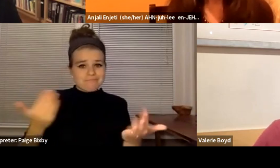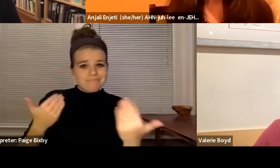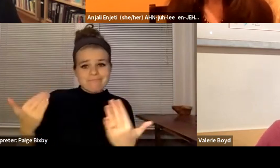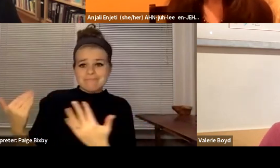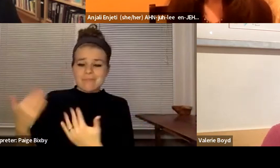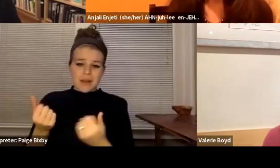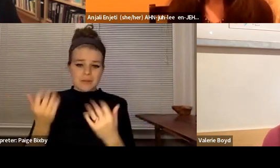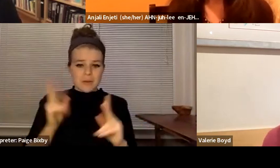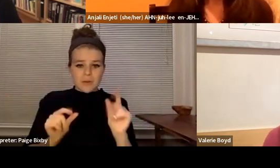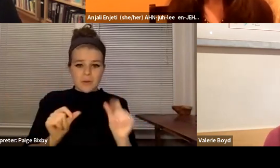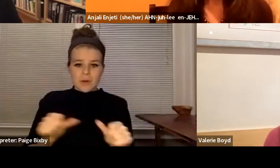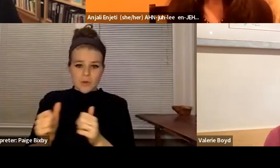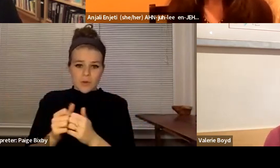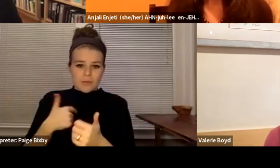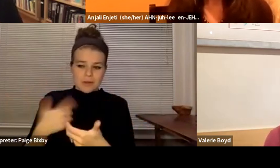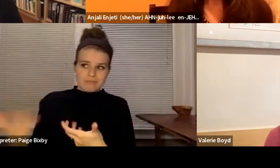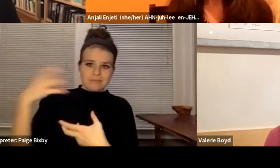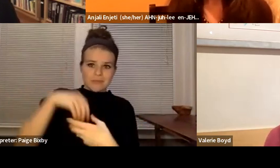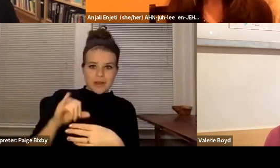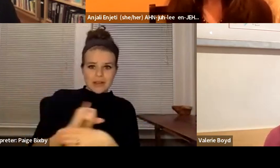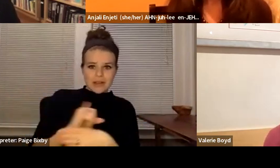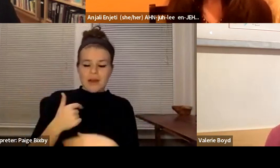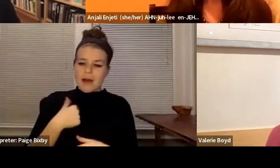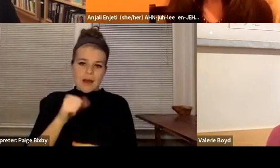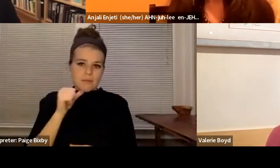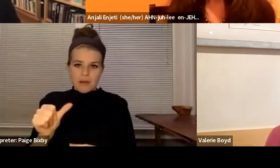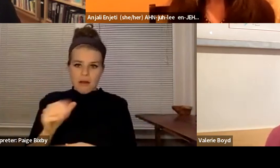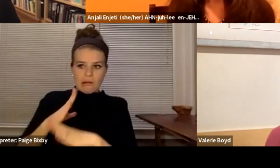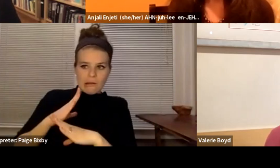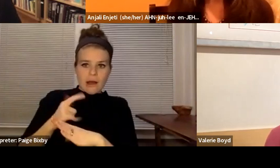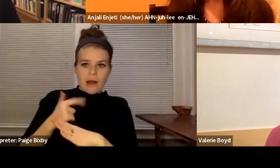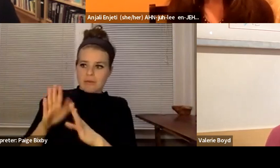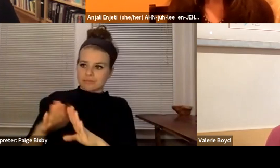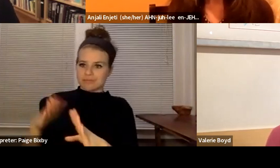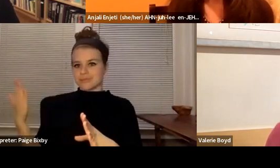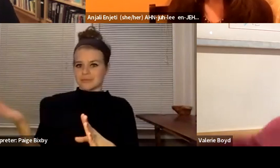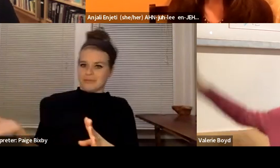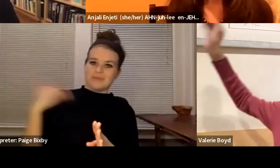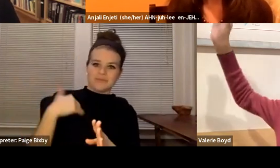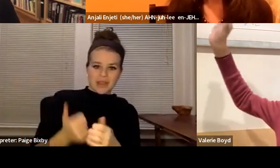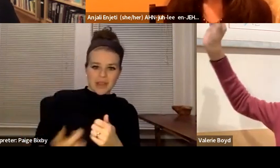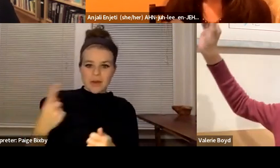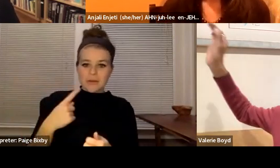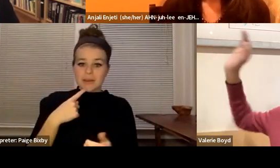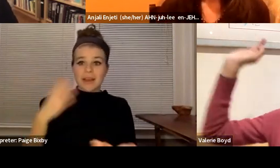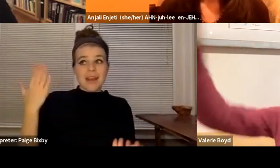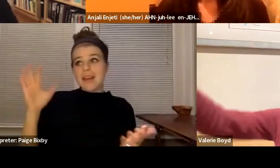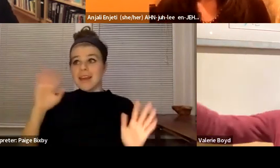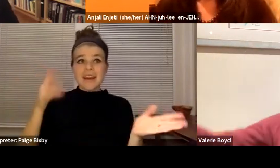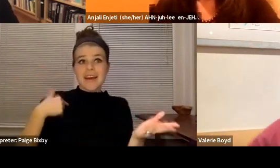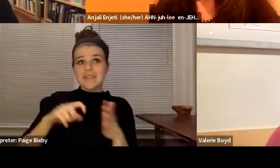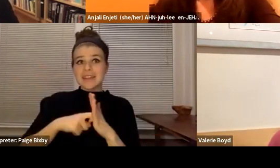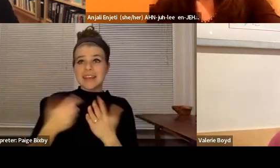can. That's what I do. I'm not a gatekeeper, I'm a gate crasher. It's like, hey gang, I got the key, let's